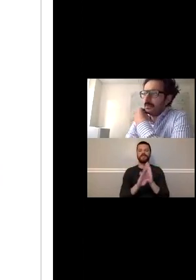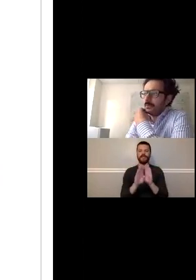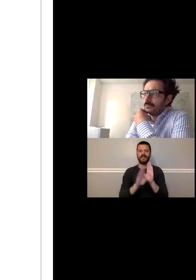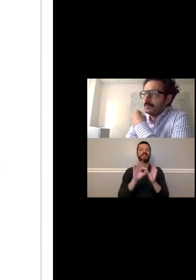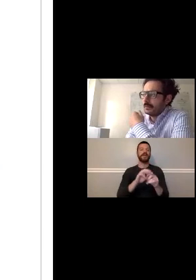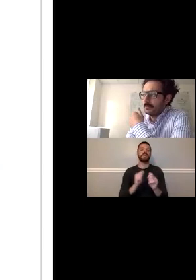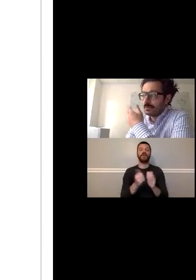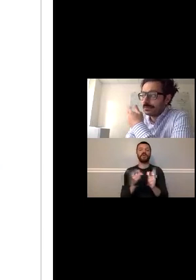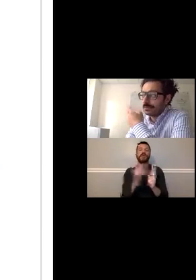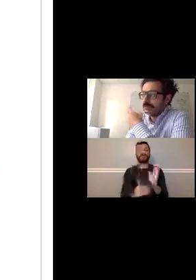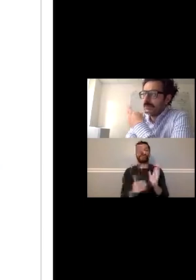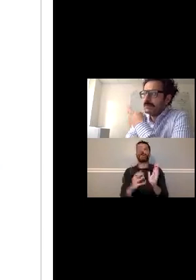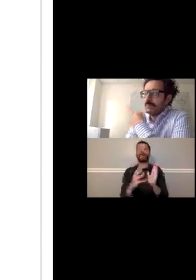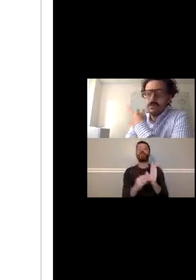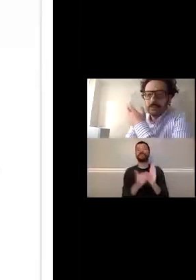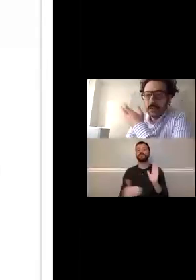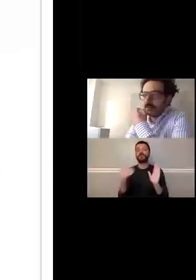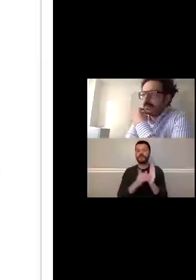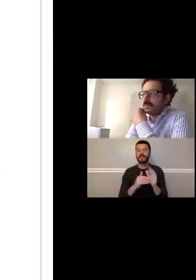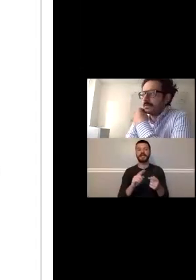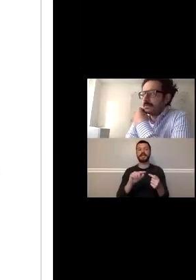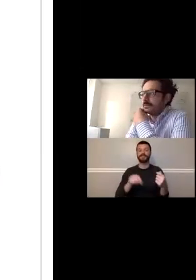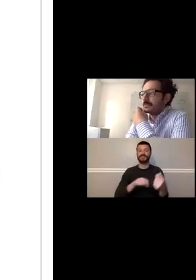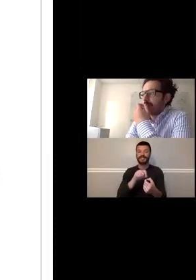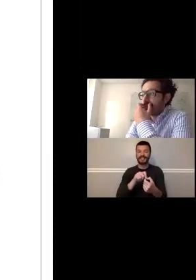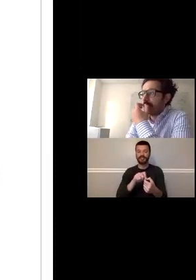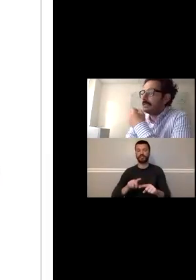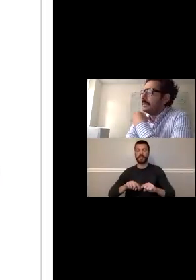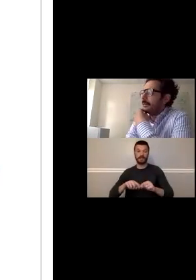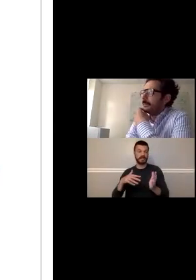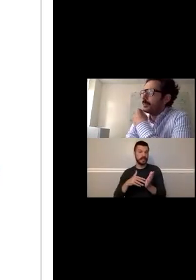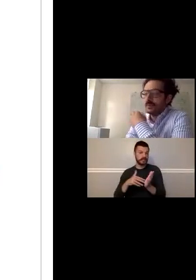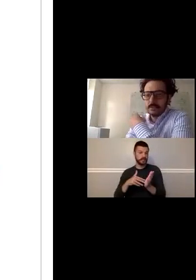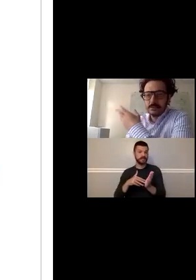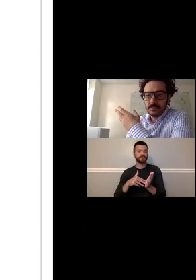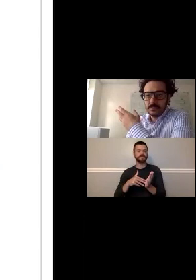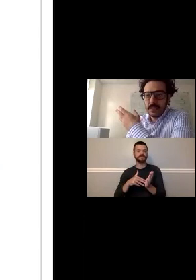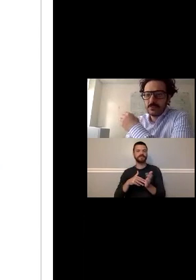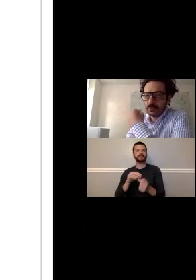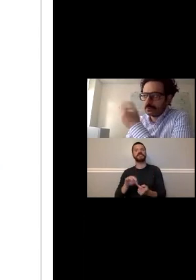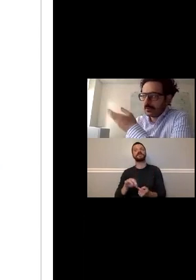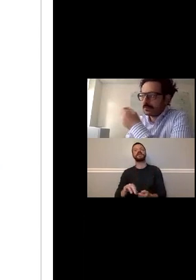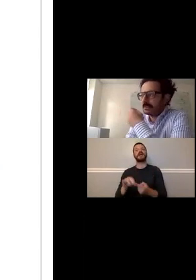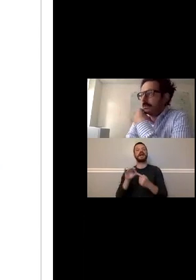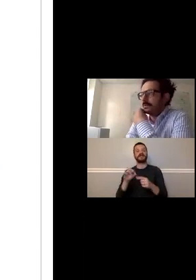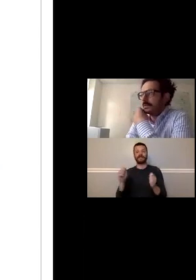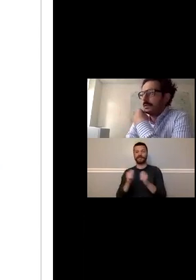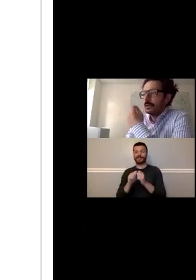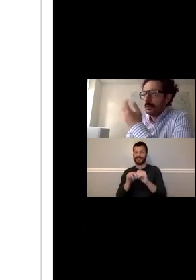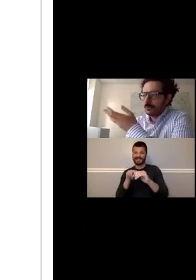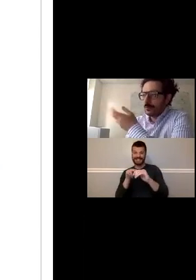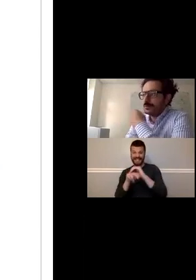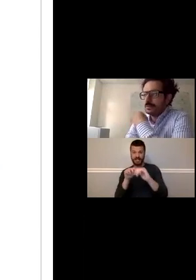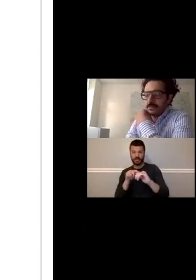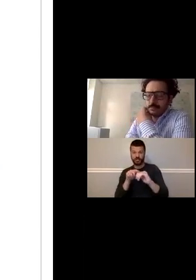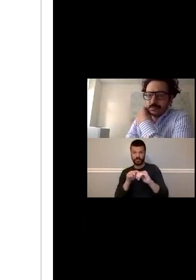reproducibility, around precision. We need reliability studies, especially within scanners and across scanners. And